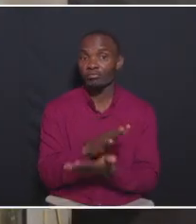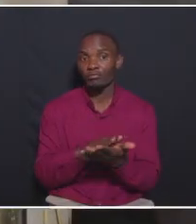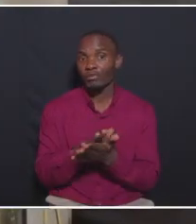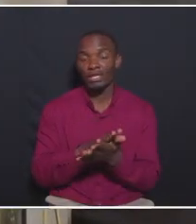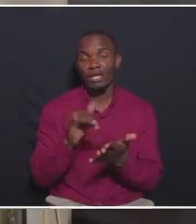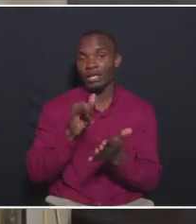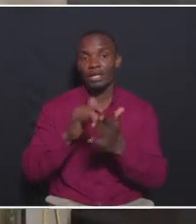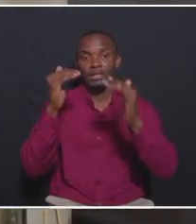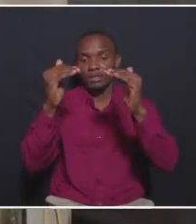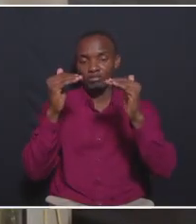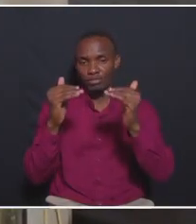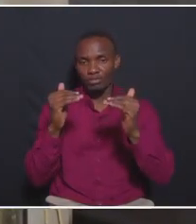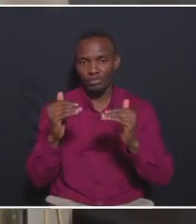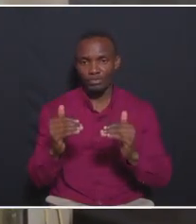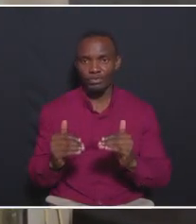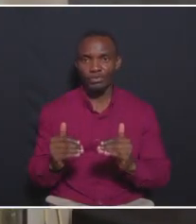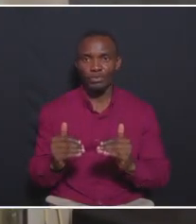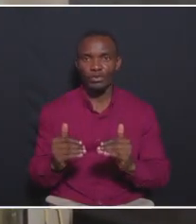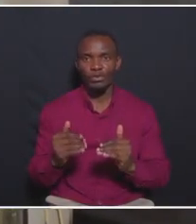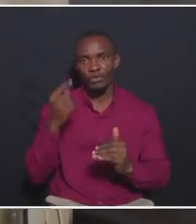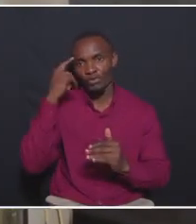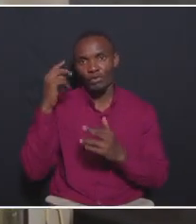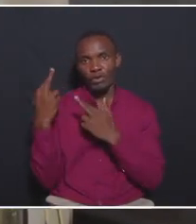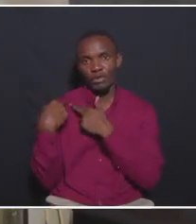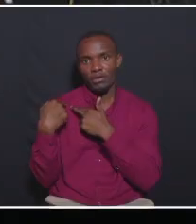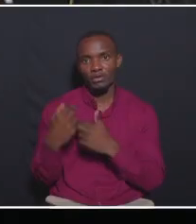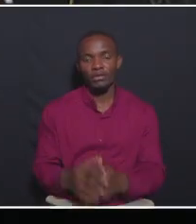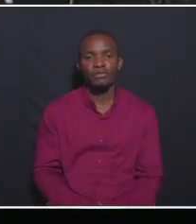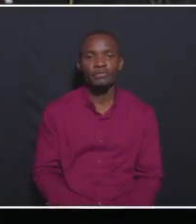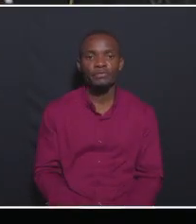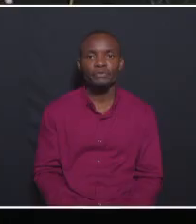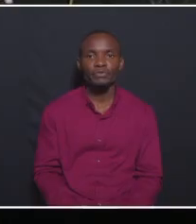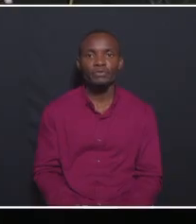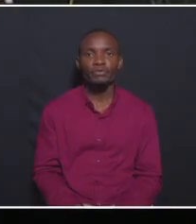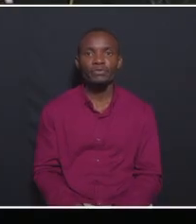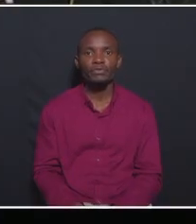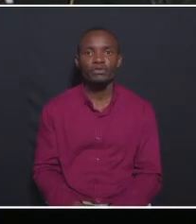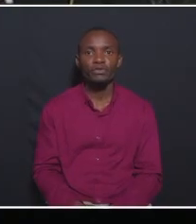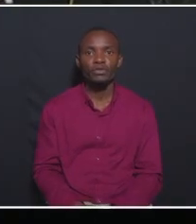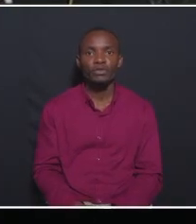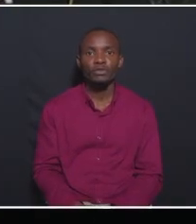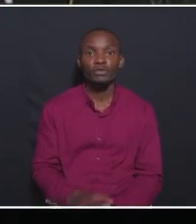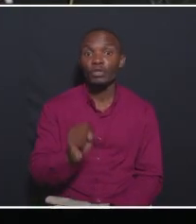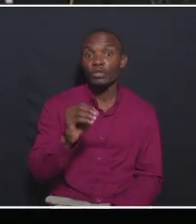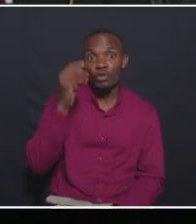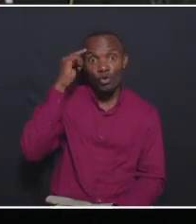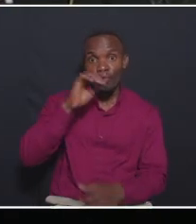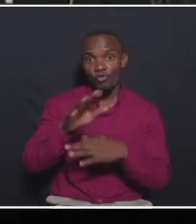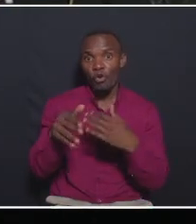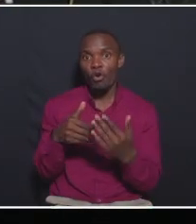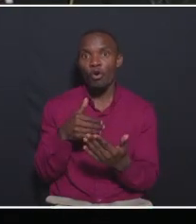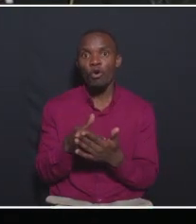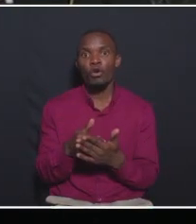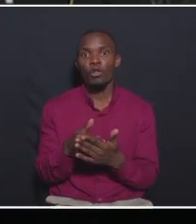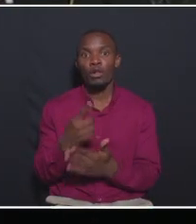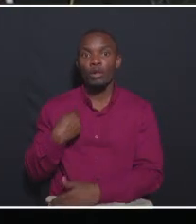the concatenation of the roles. Yeah. Okay, so actually to everyone, so sorry, we're going to come to a thing.